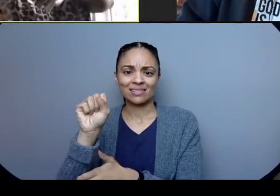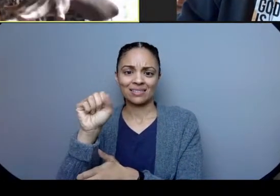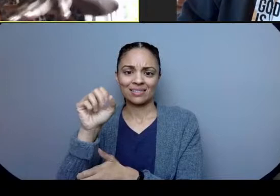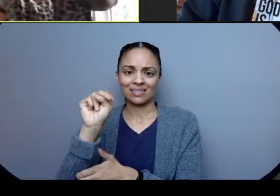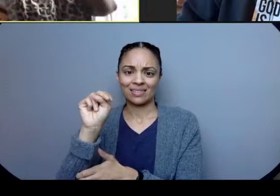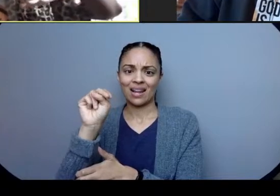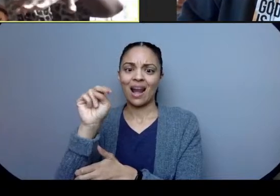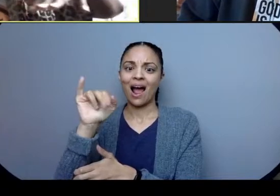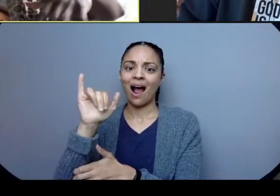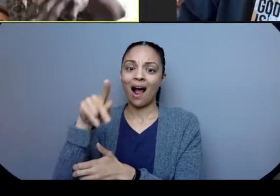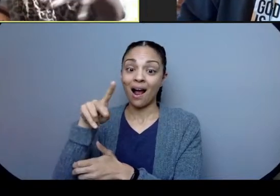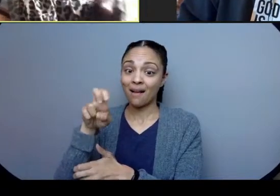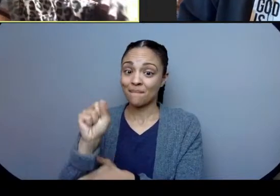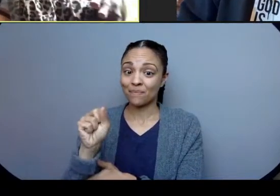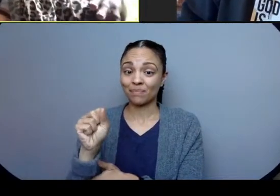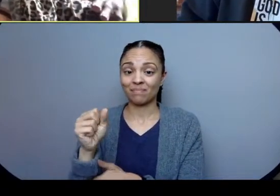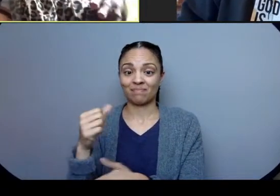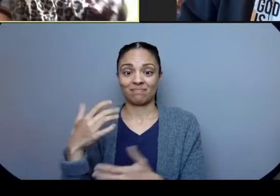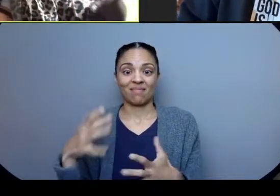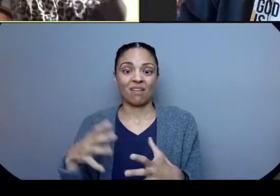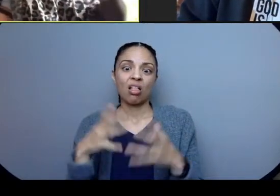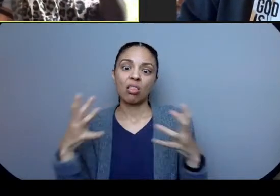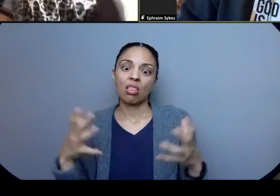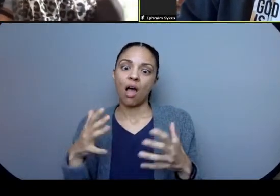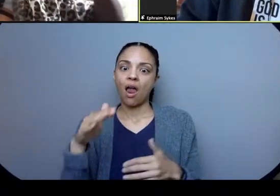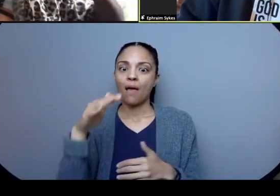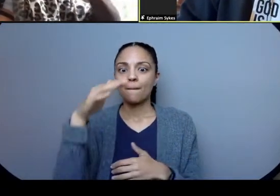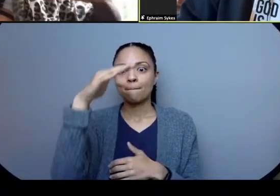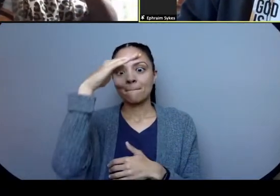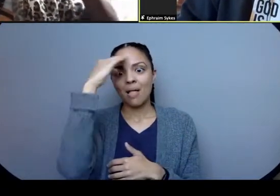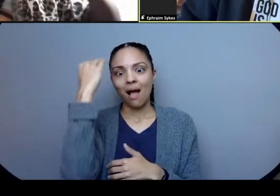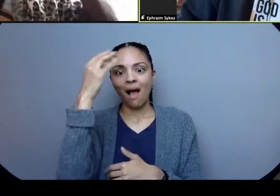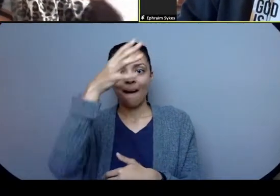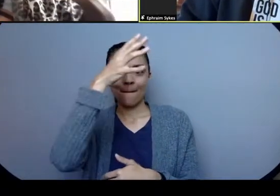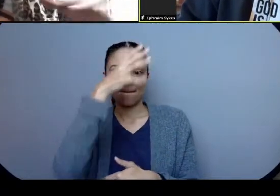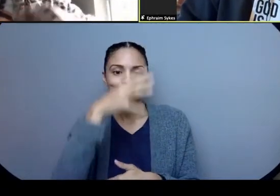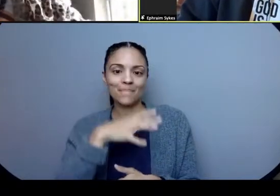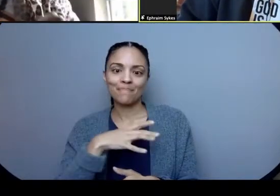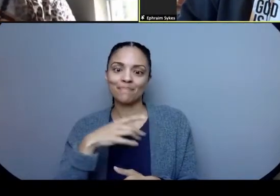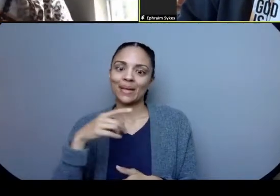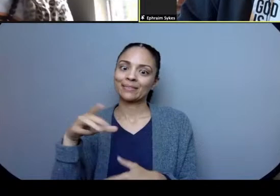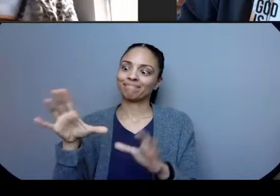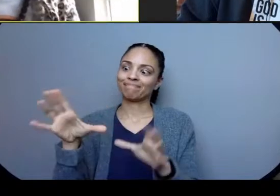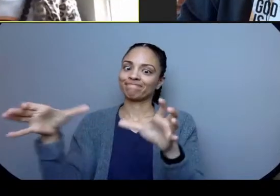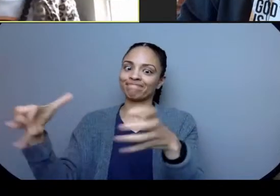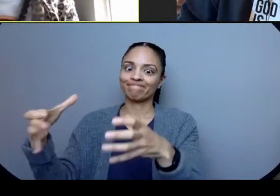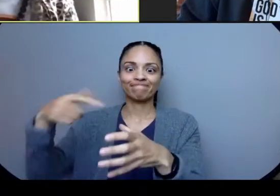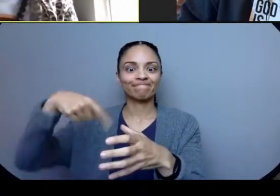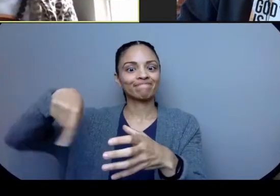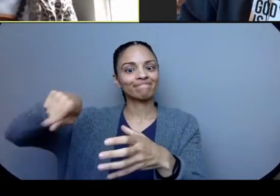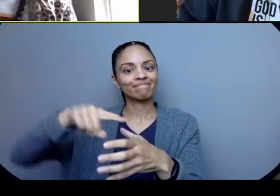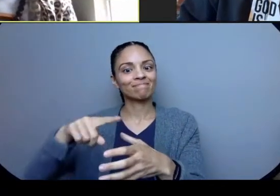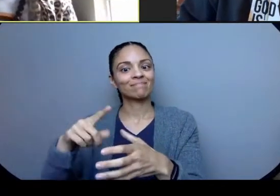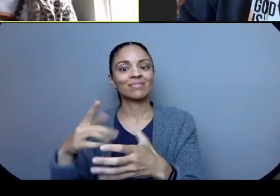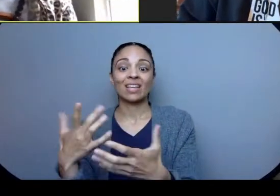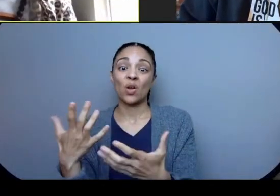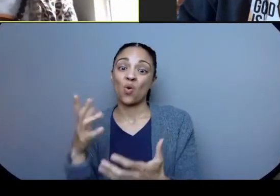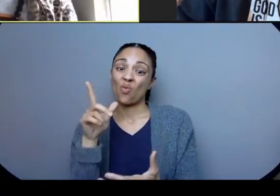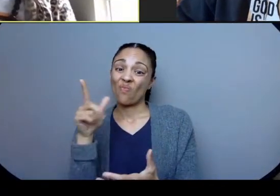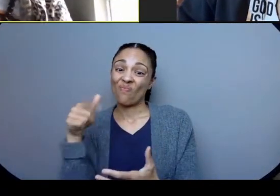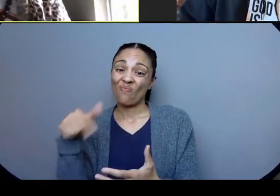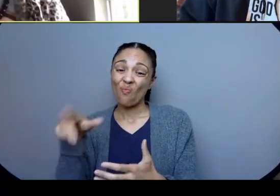through breaking. They're all everybody across the board is worried that it's going to get